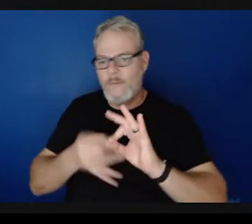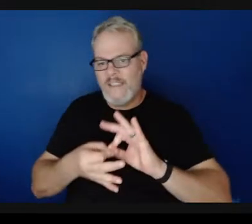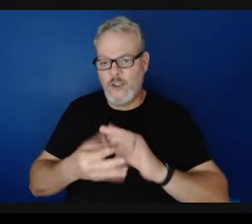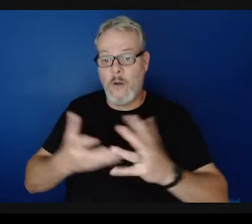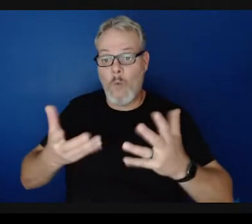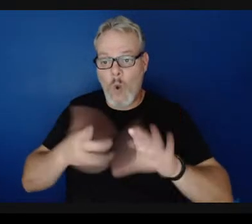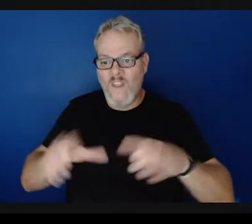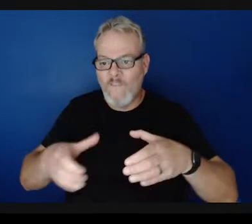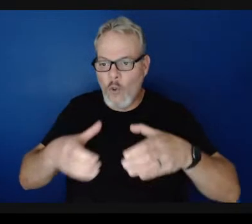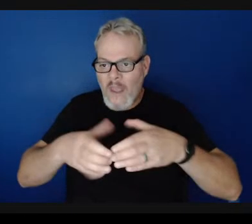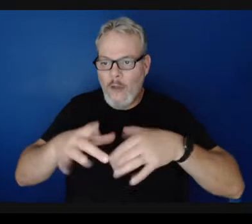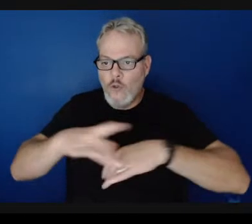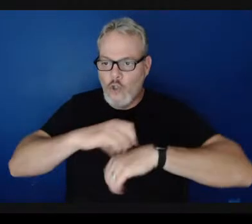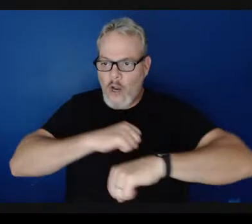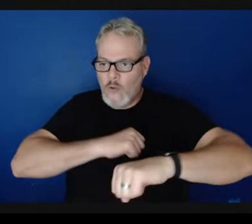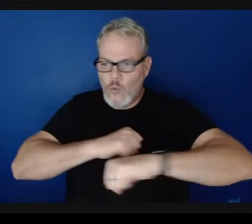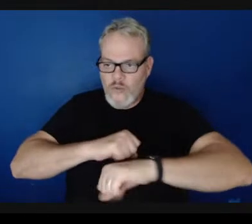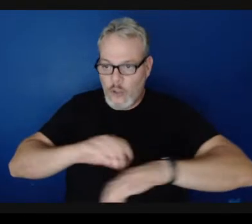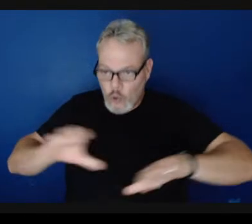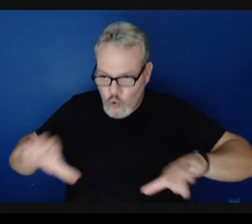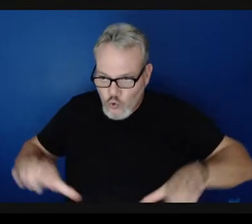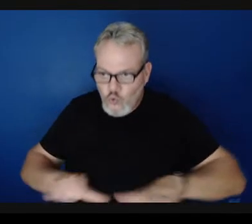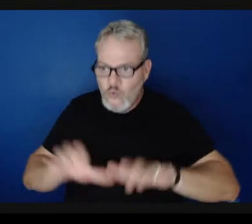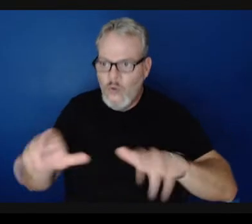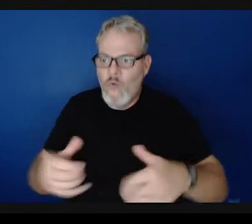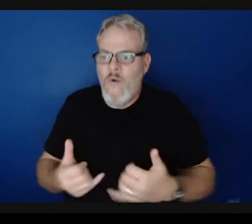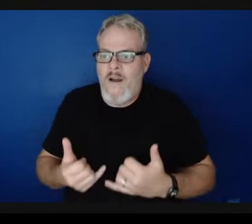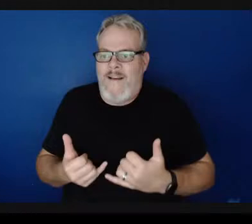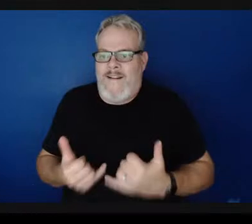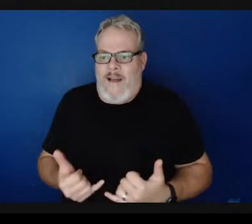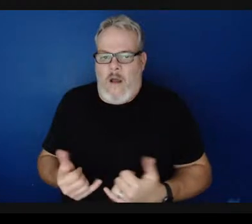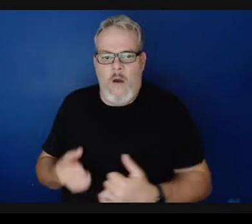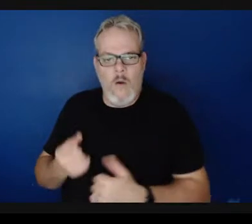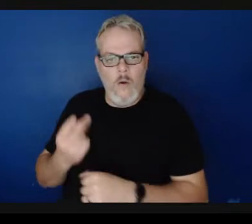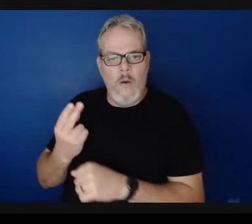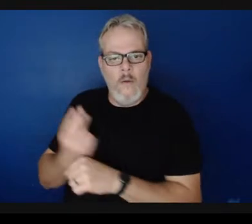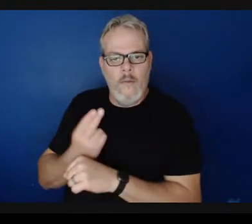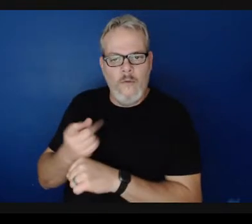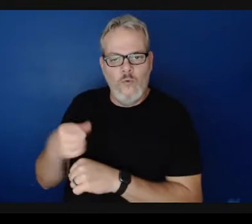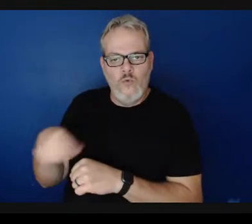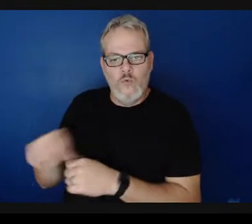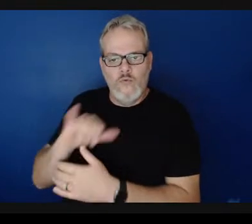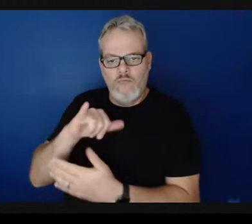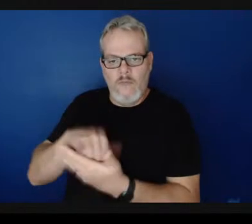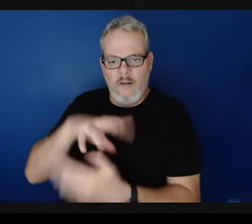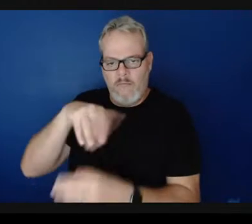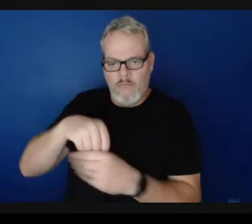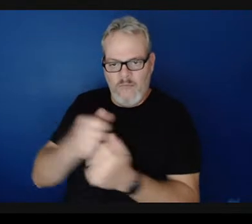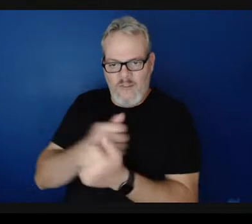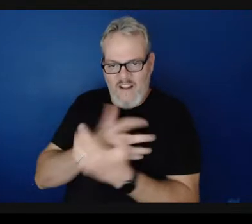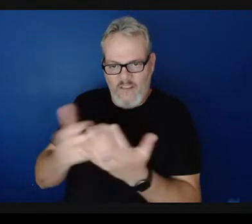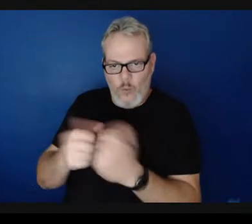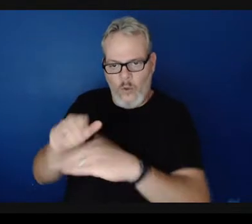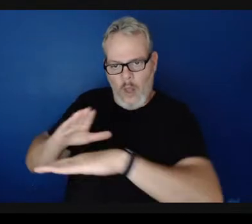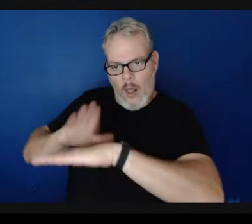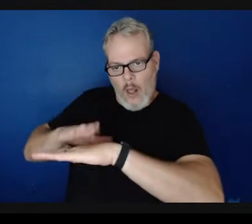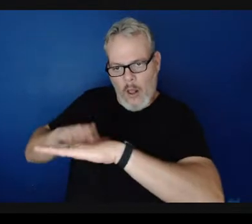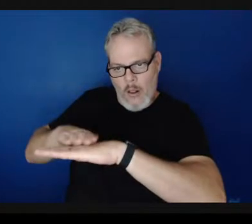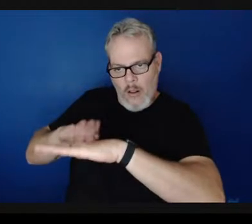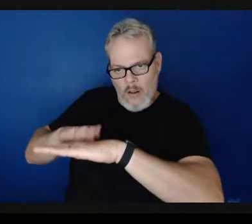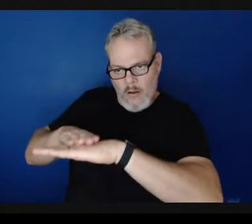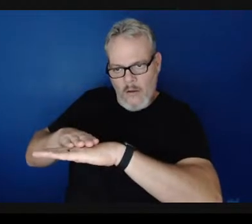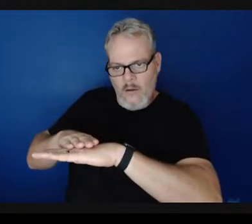volcanoes and earthquakes are doing right now. So they use those in their volcano alert level notices describing current